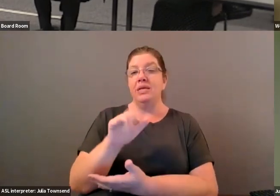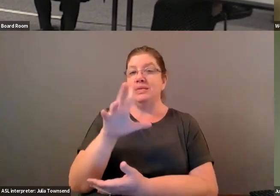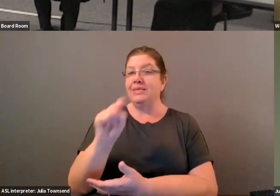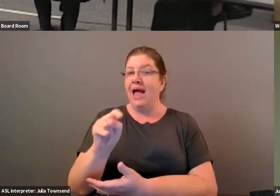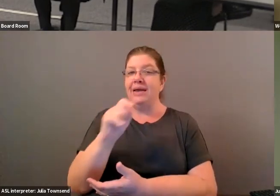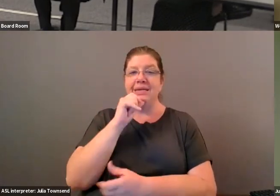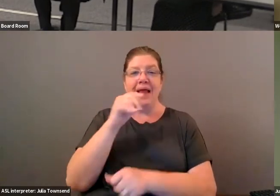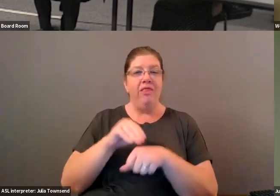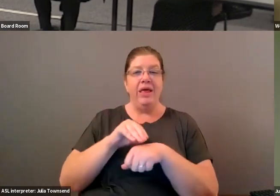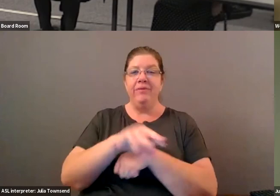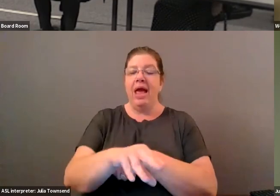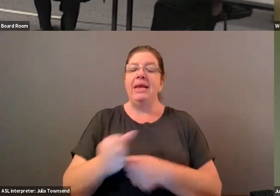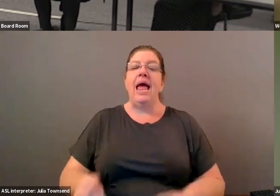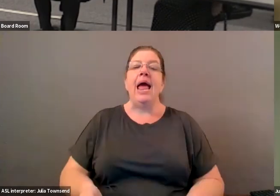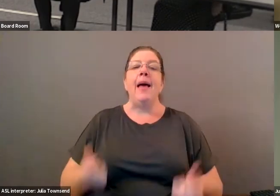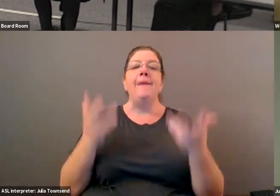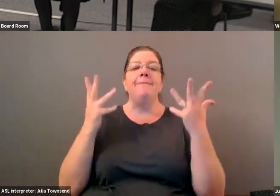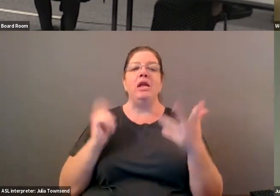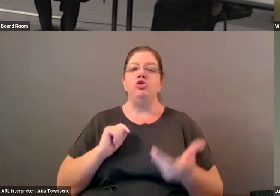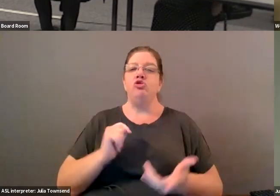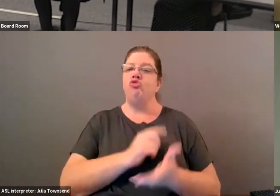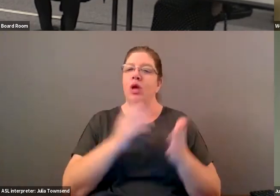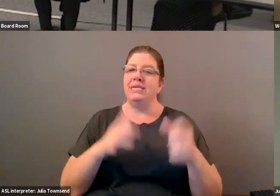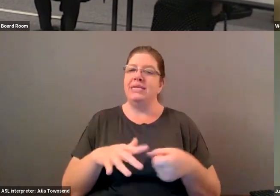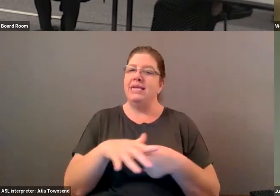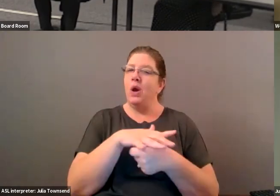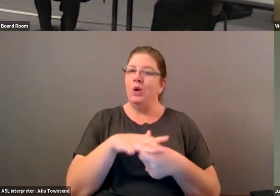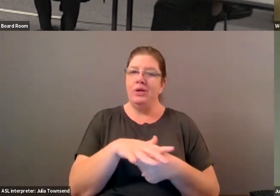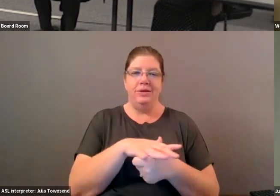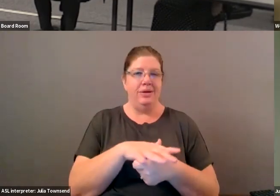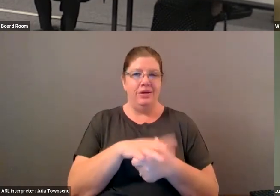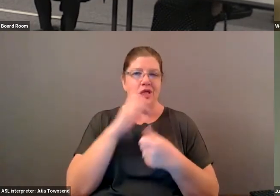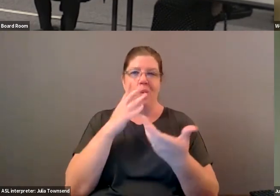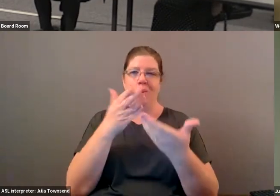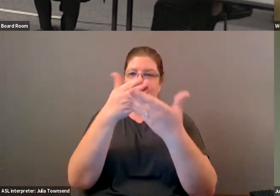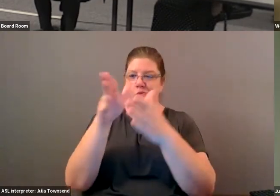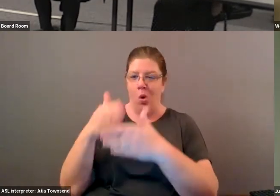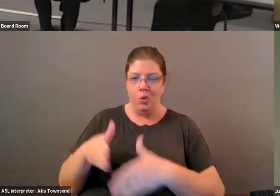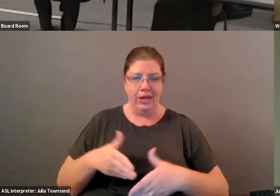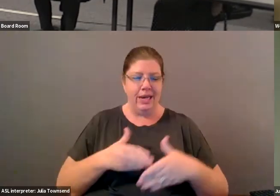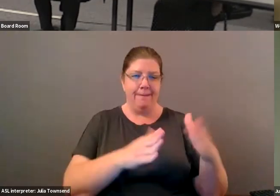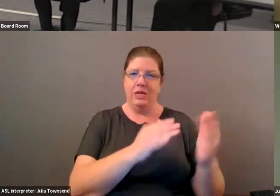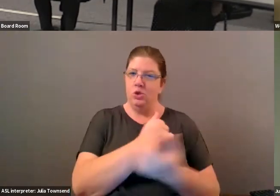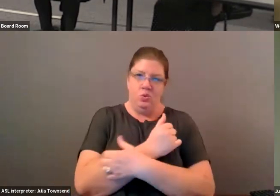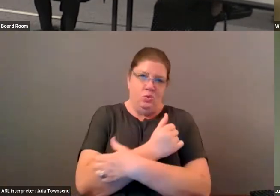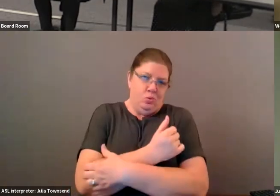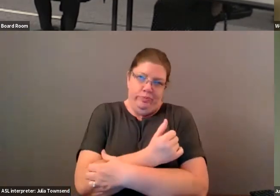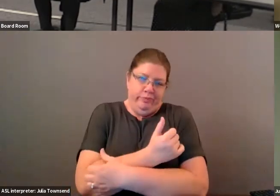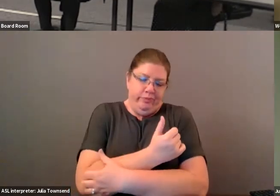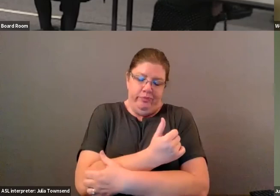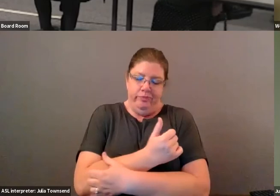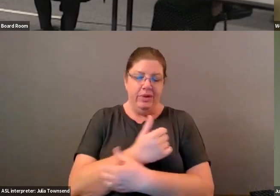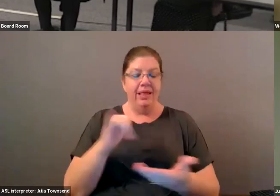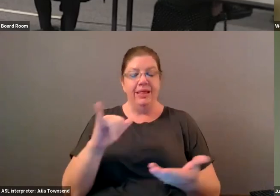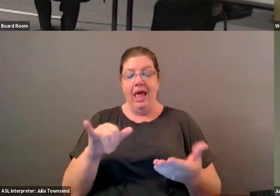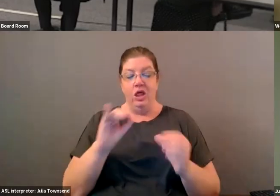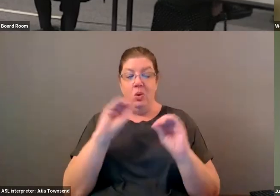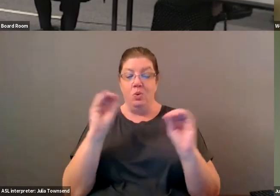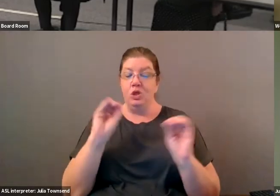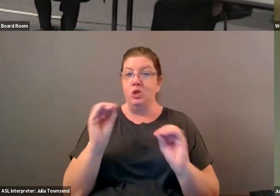do with the number of trustee areas that were broken up into, and that there was